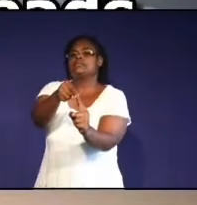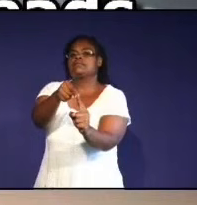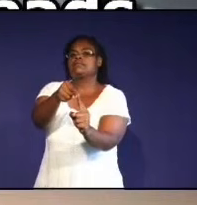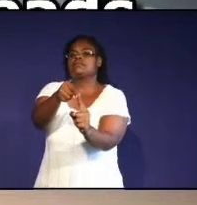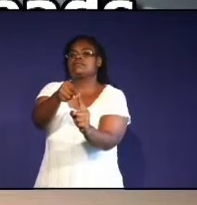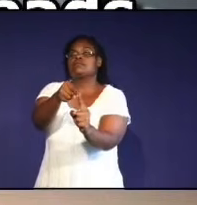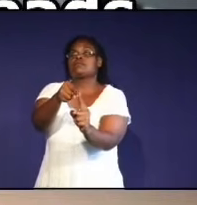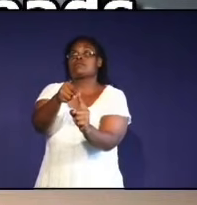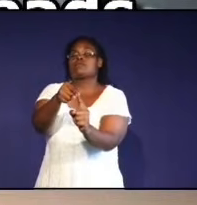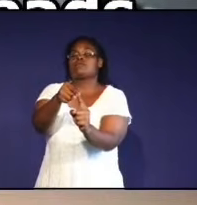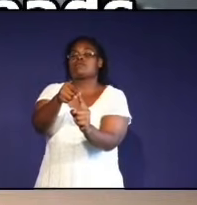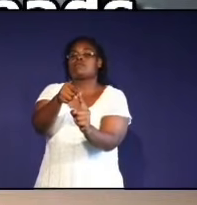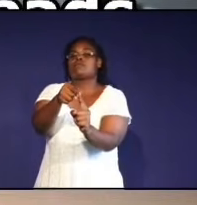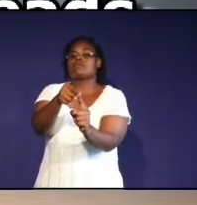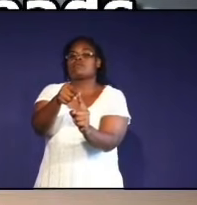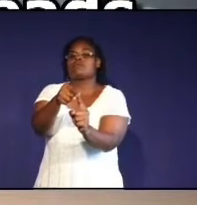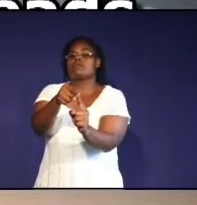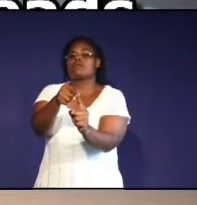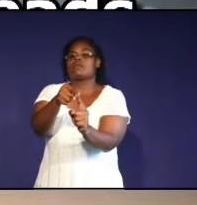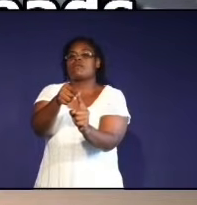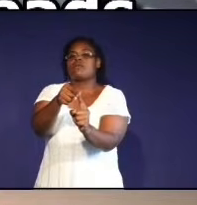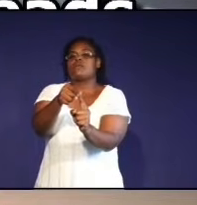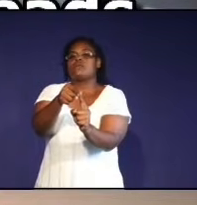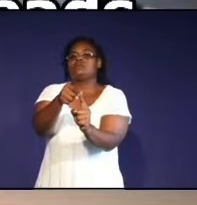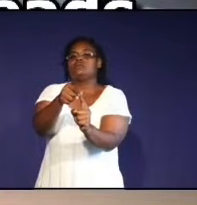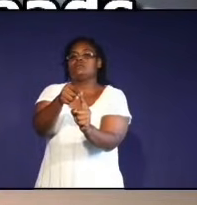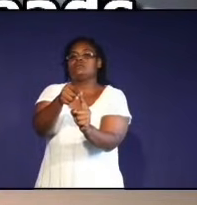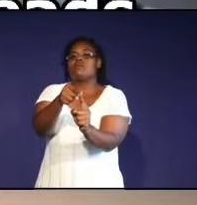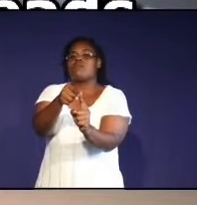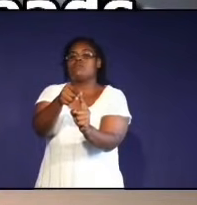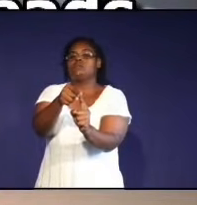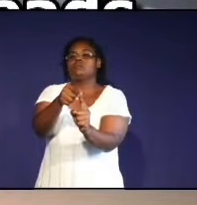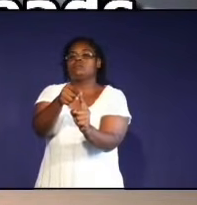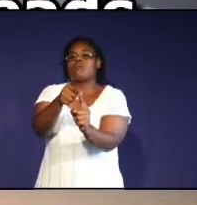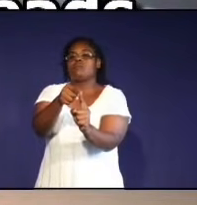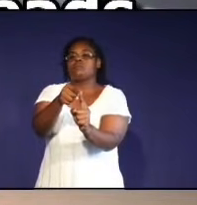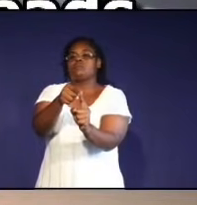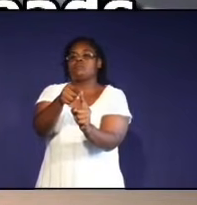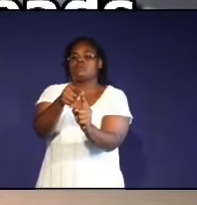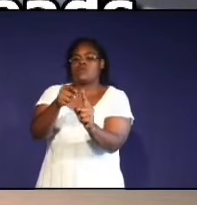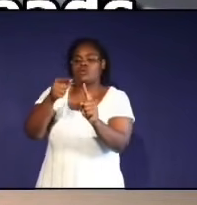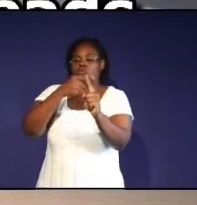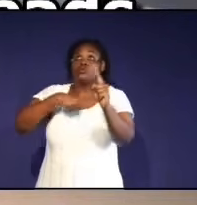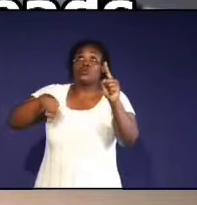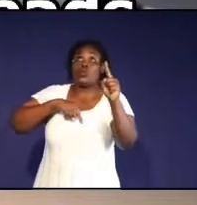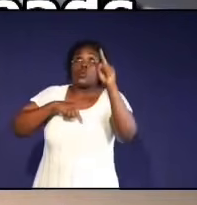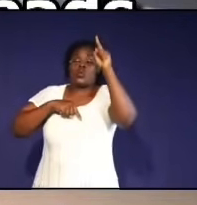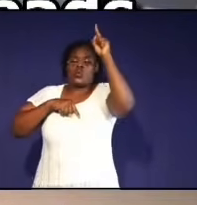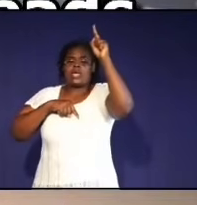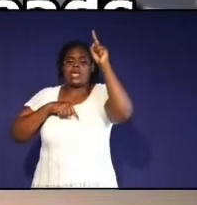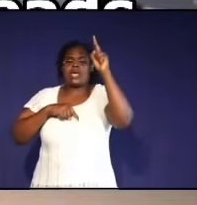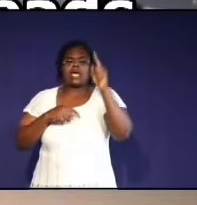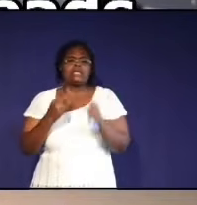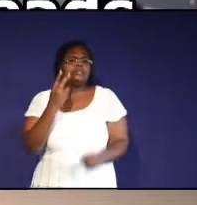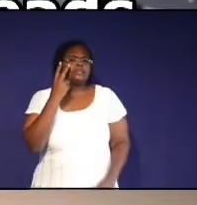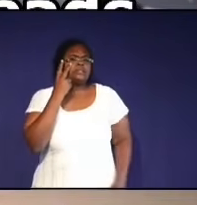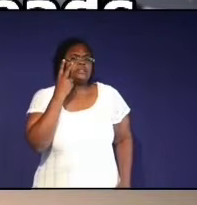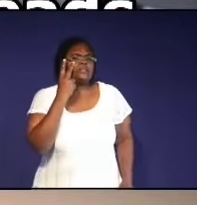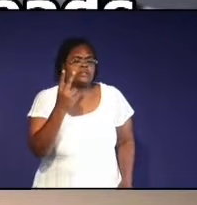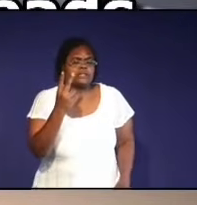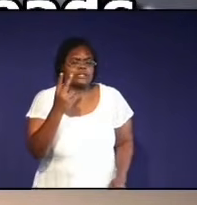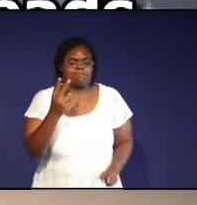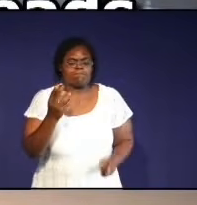we have sealed the servants of our God